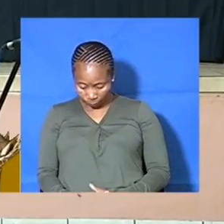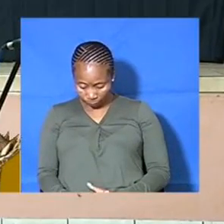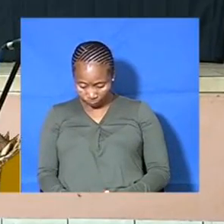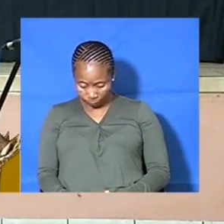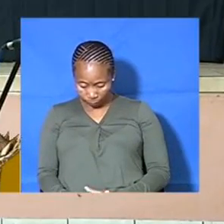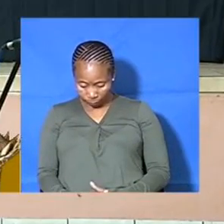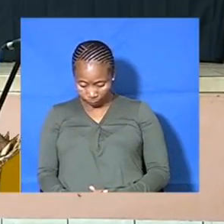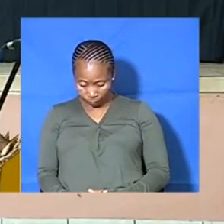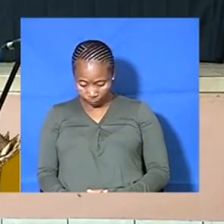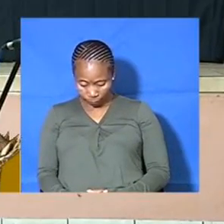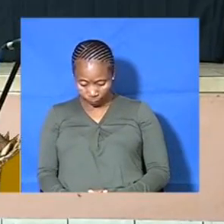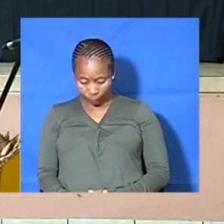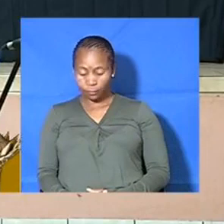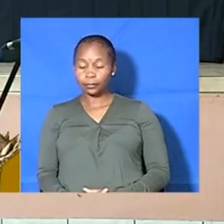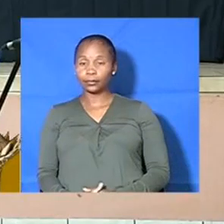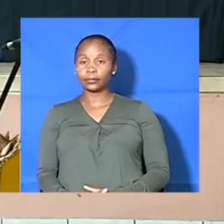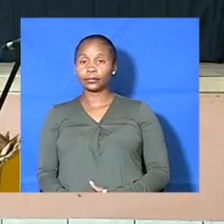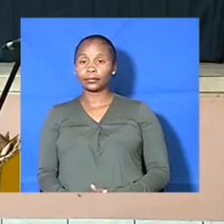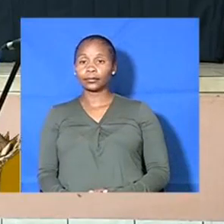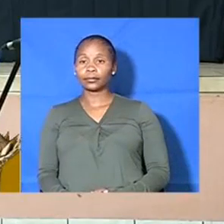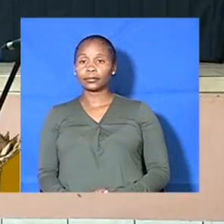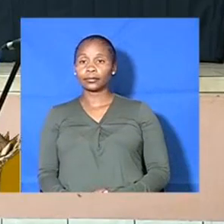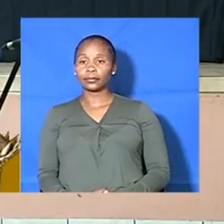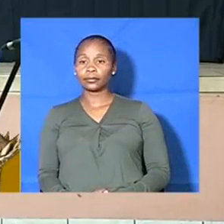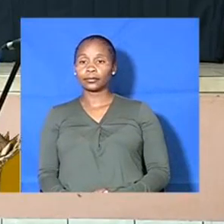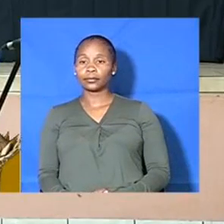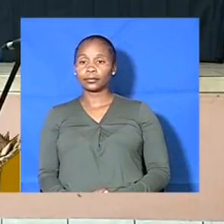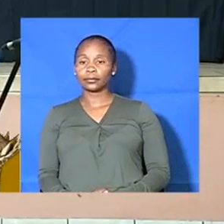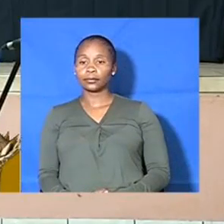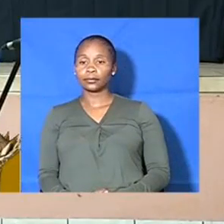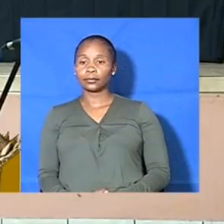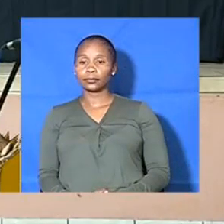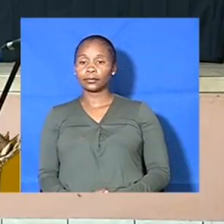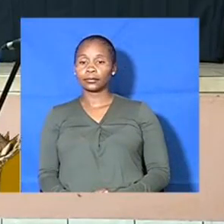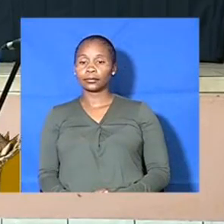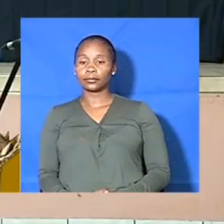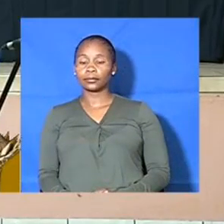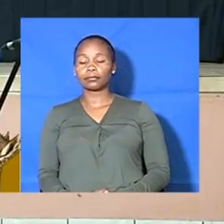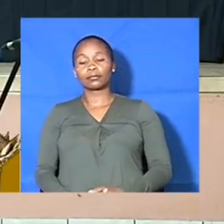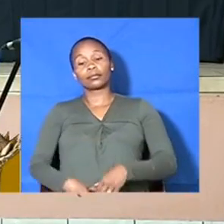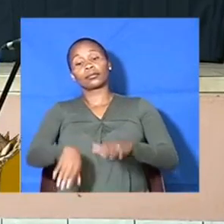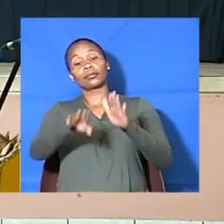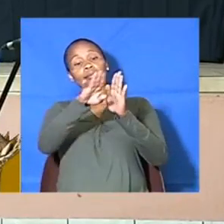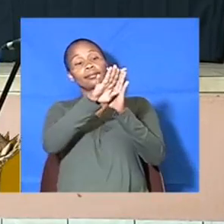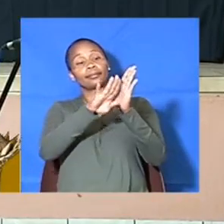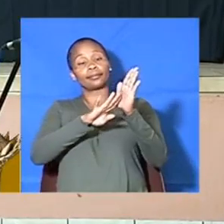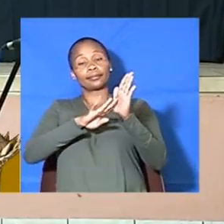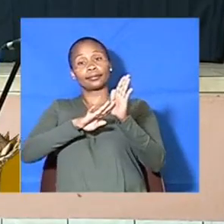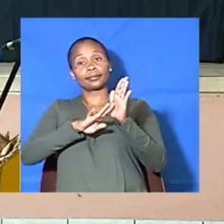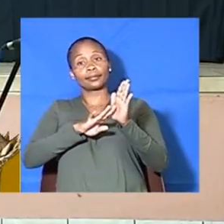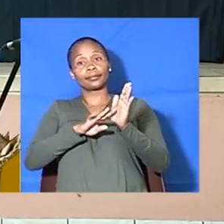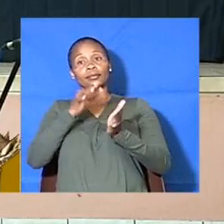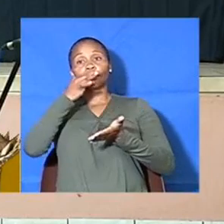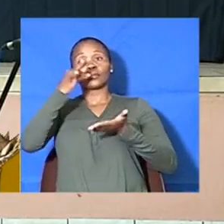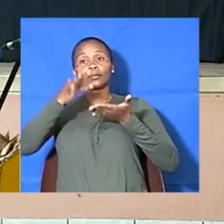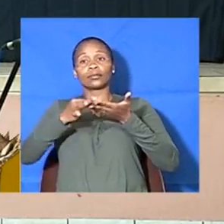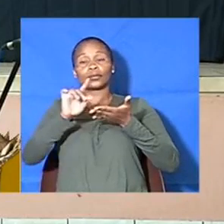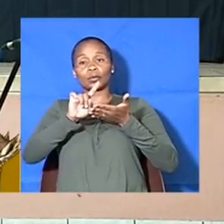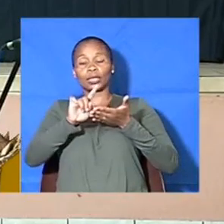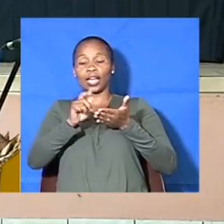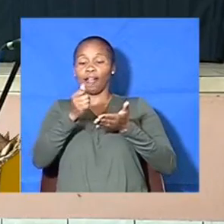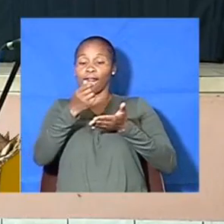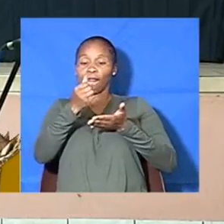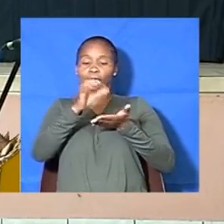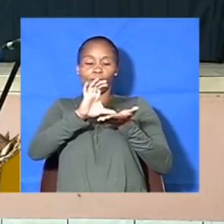health coverage has been termed National Health Insurance, NHI. Ka mona